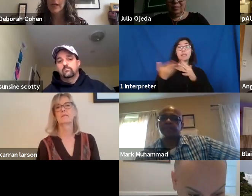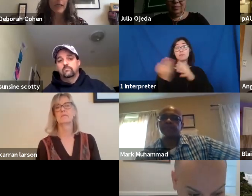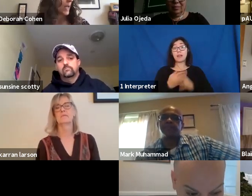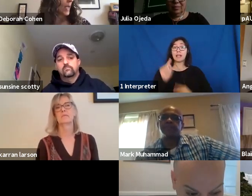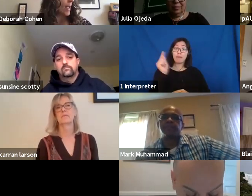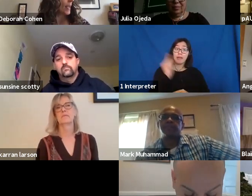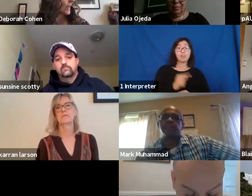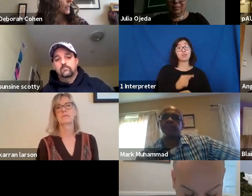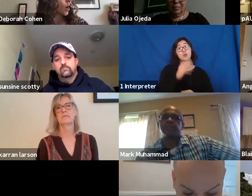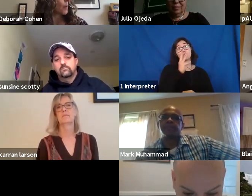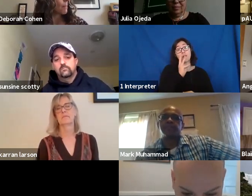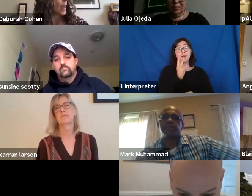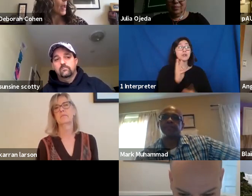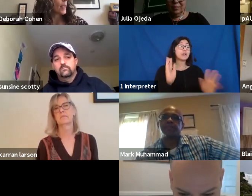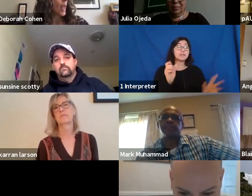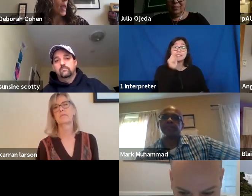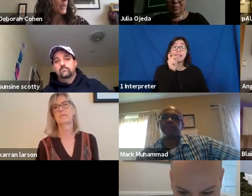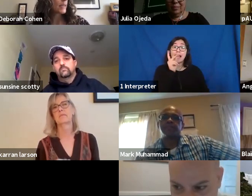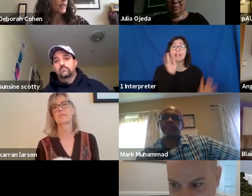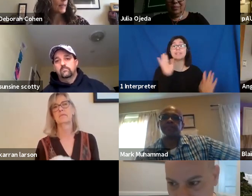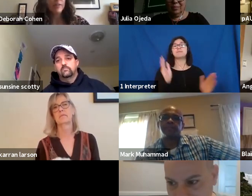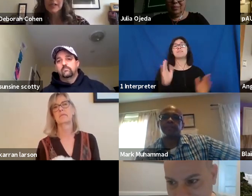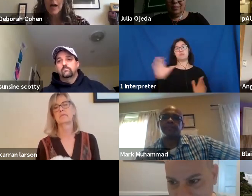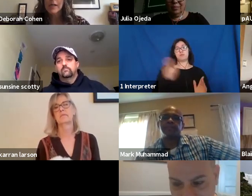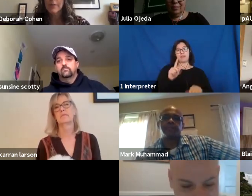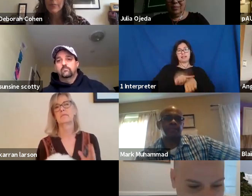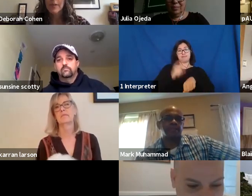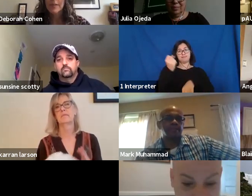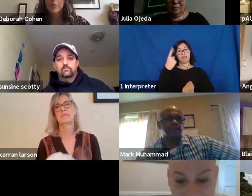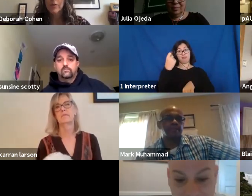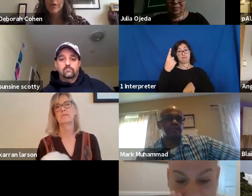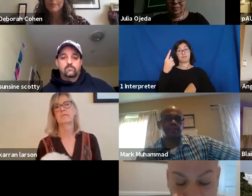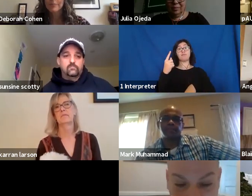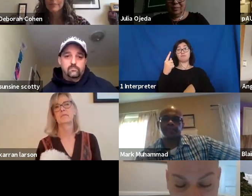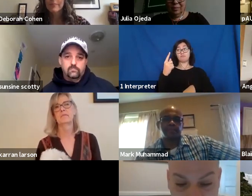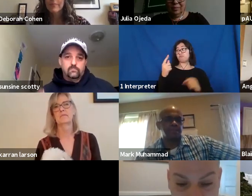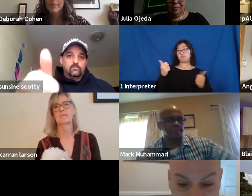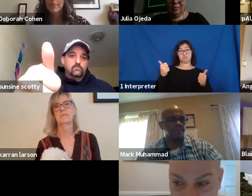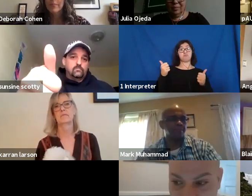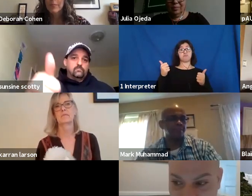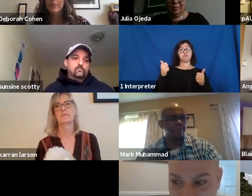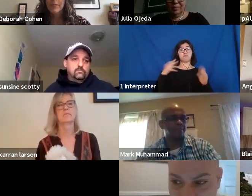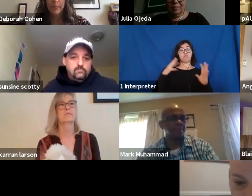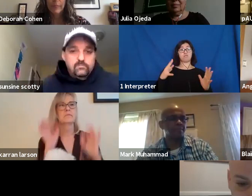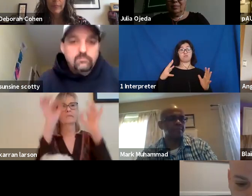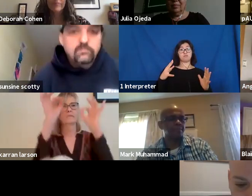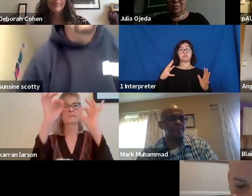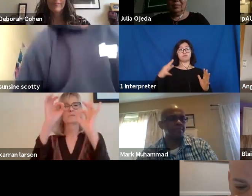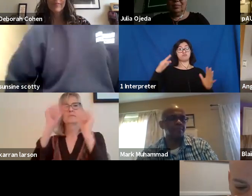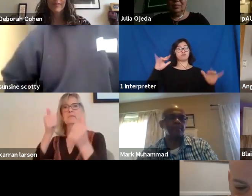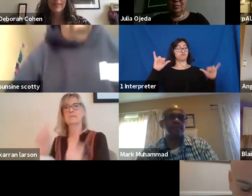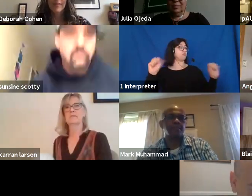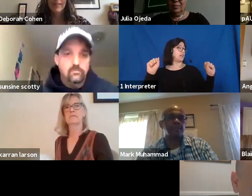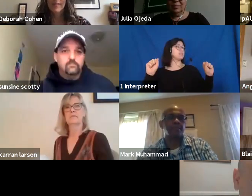to drink, and let's come on back at 11 o'clock. Does that work for you? Yes, and